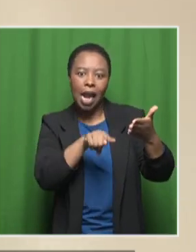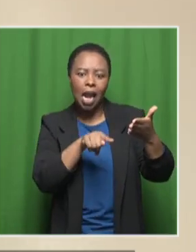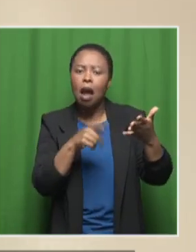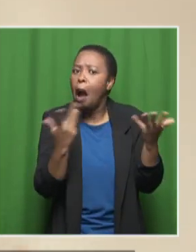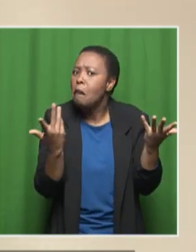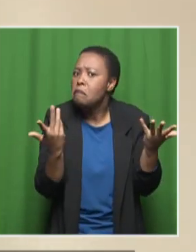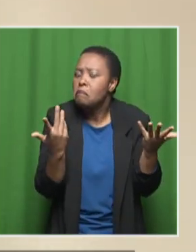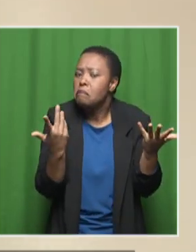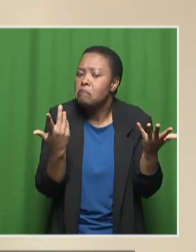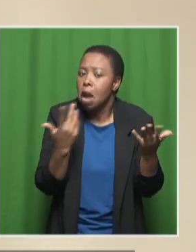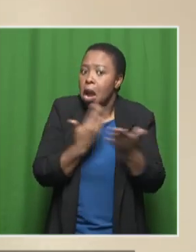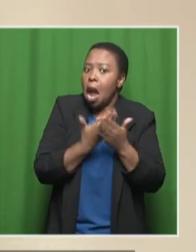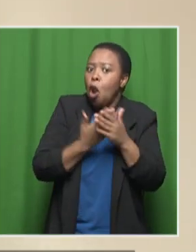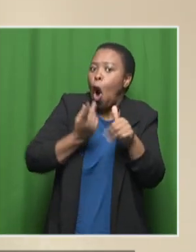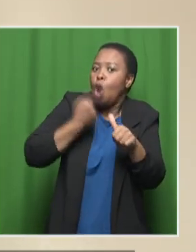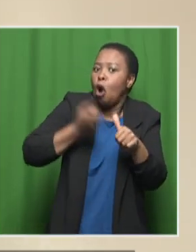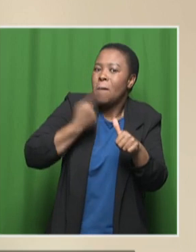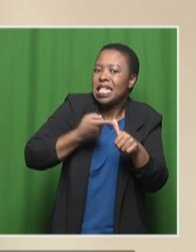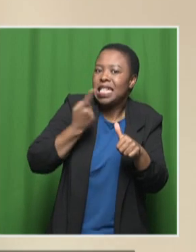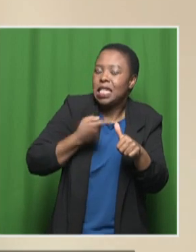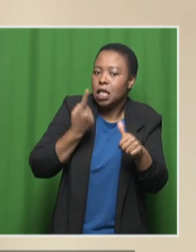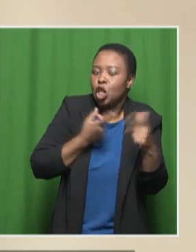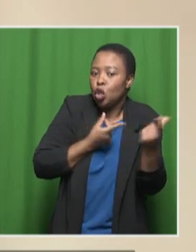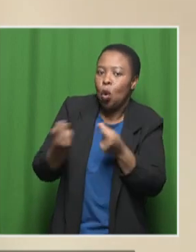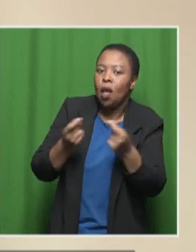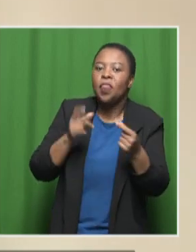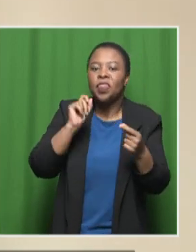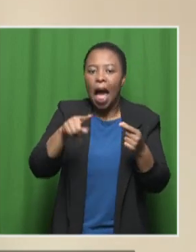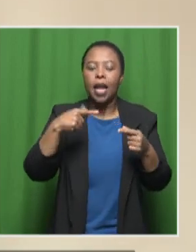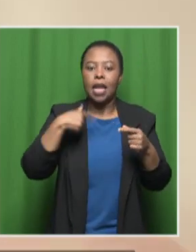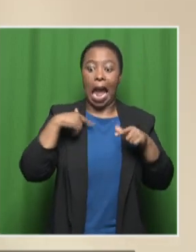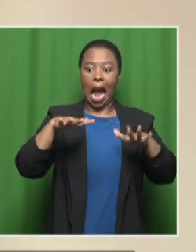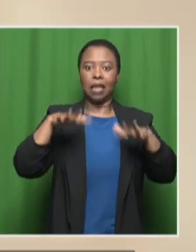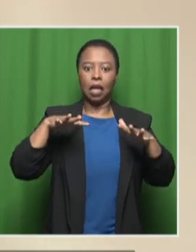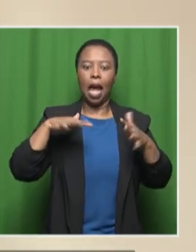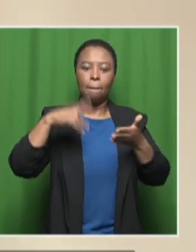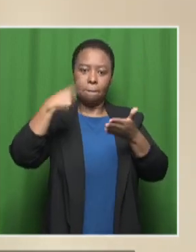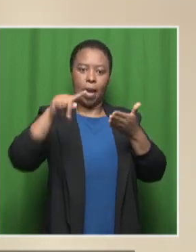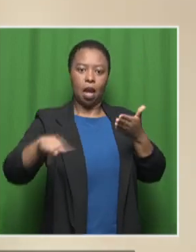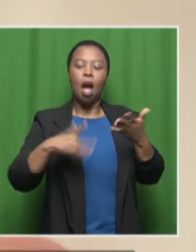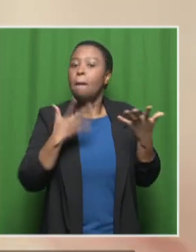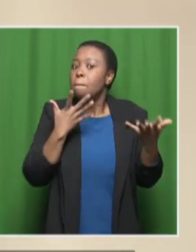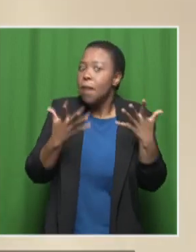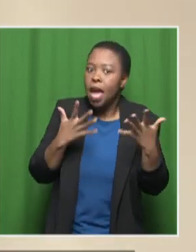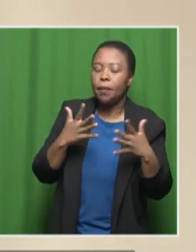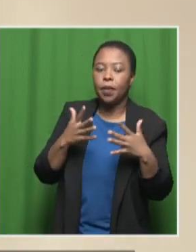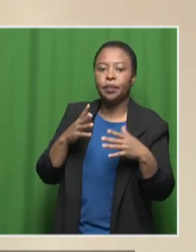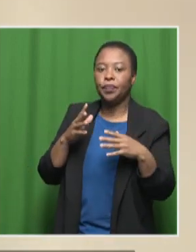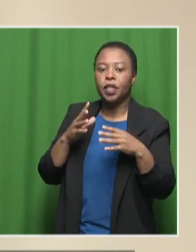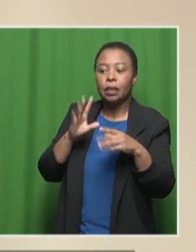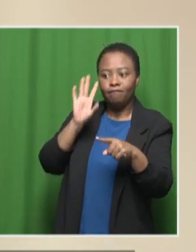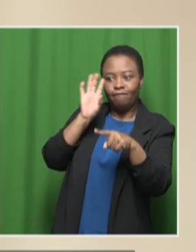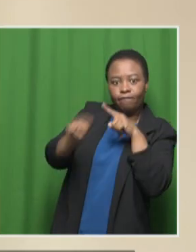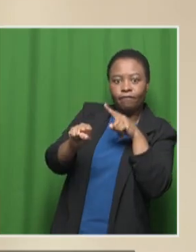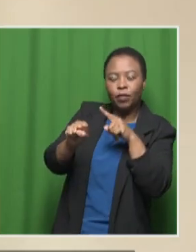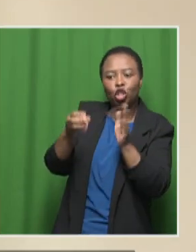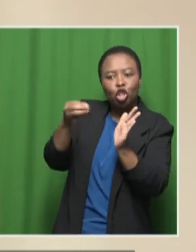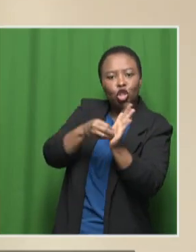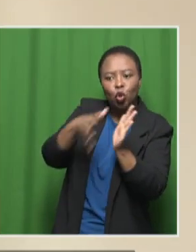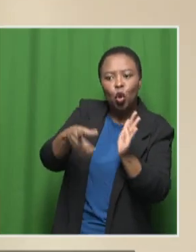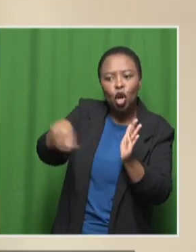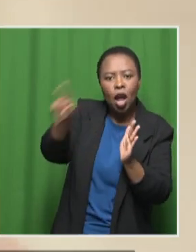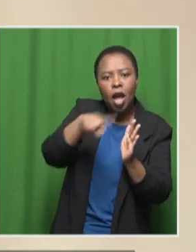be automated. So rather spending your time marking exams, spend your time diagnosing where that student's at, what